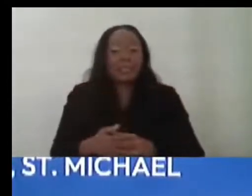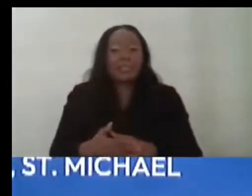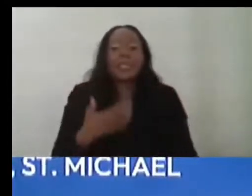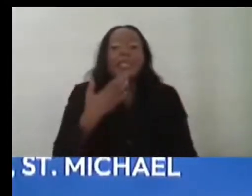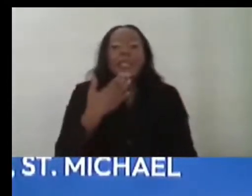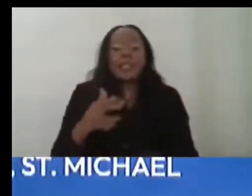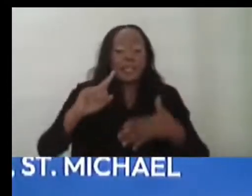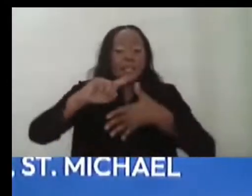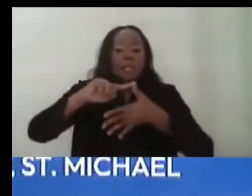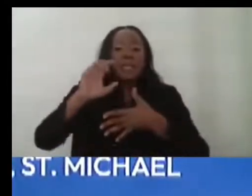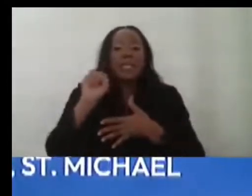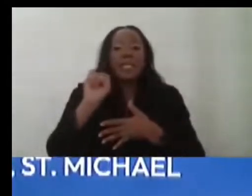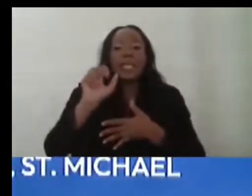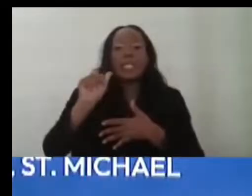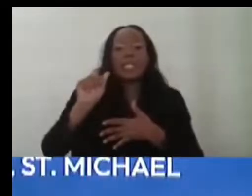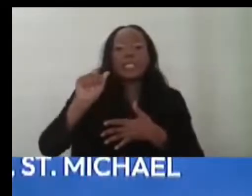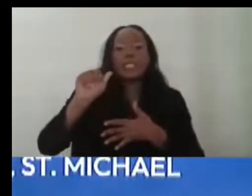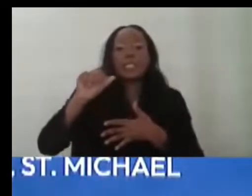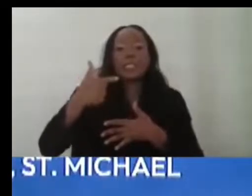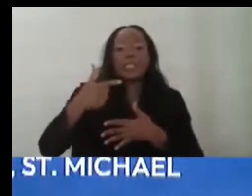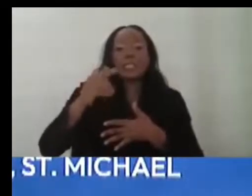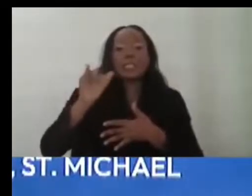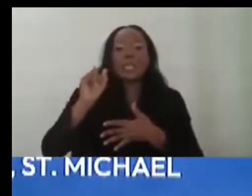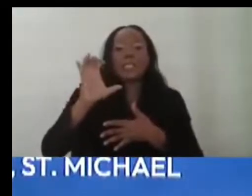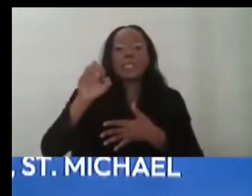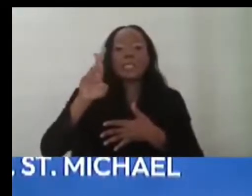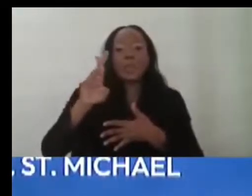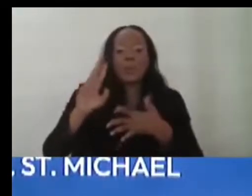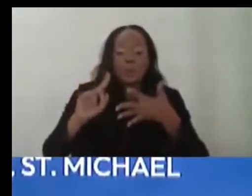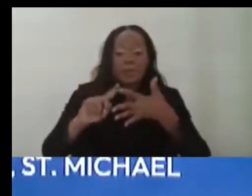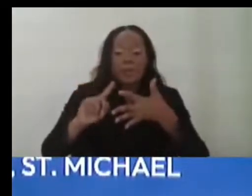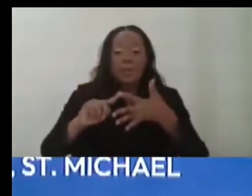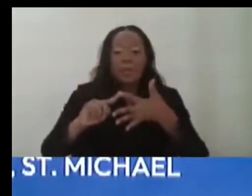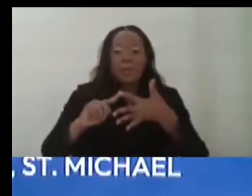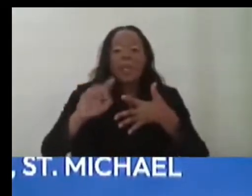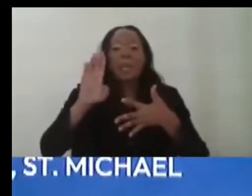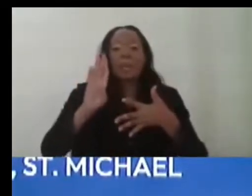Stagicor and the Barbados Light and Power for being here with us today.